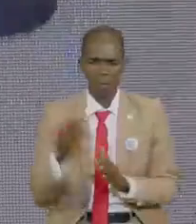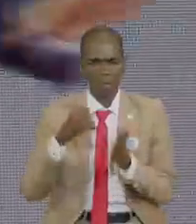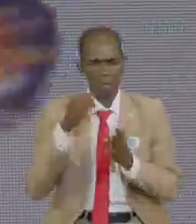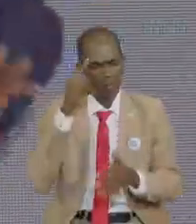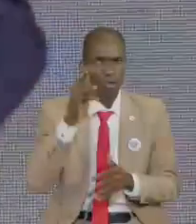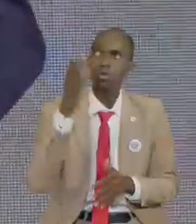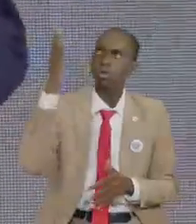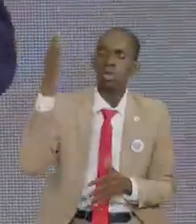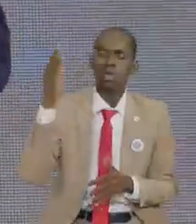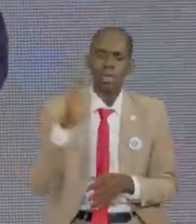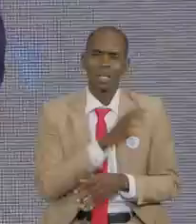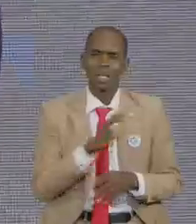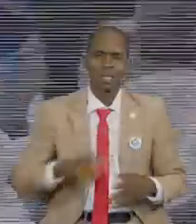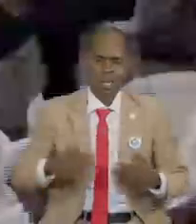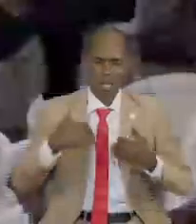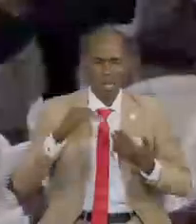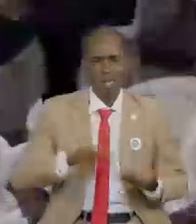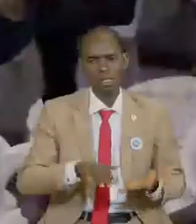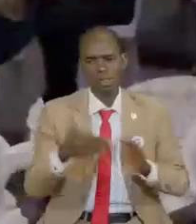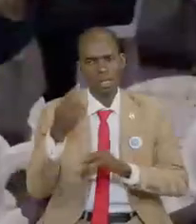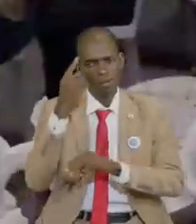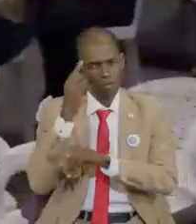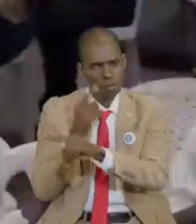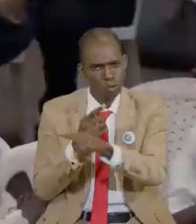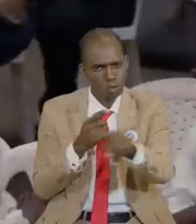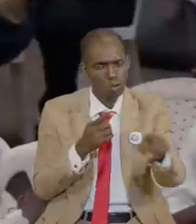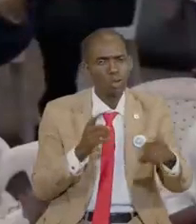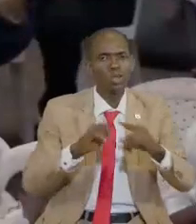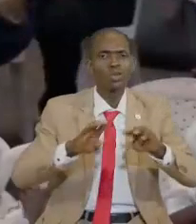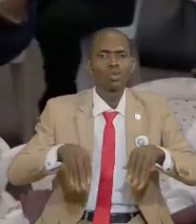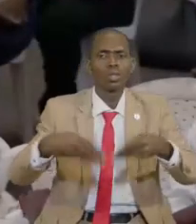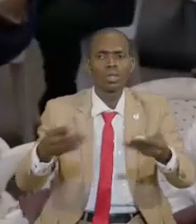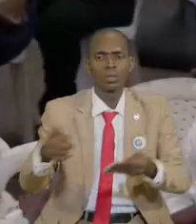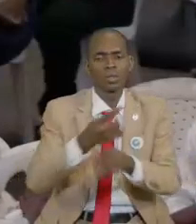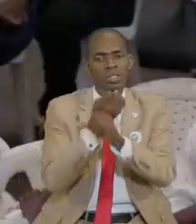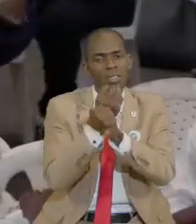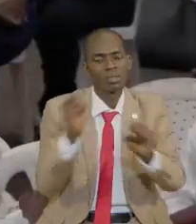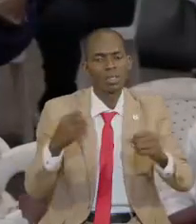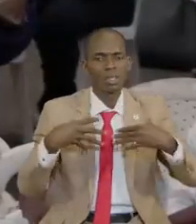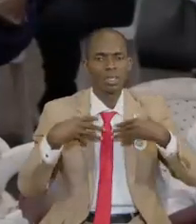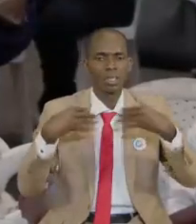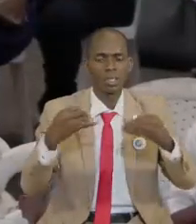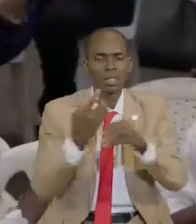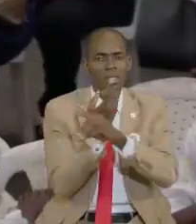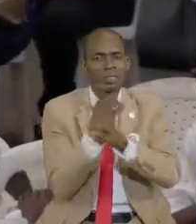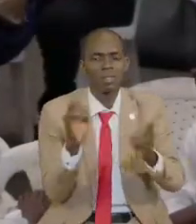Christ has died for you to give you salvation and healing and deliverance that no other man on